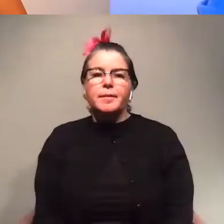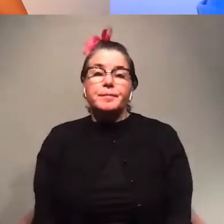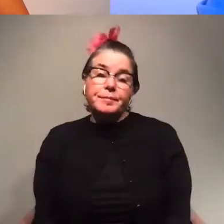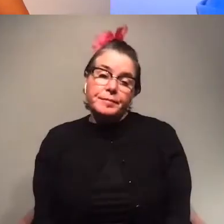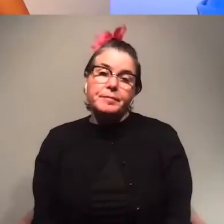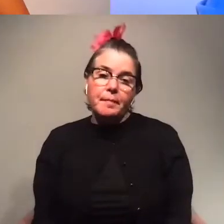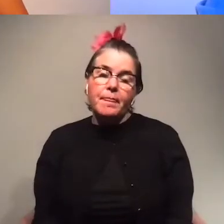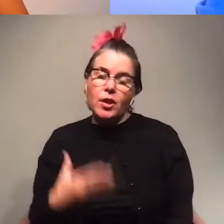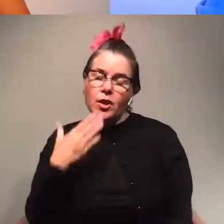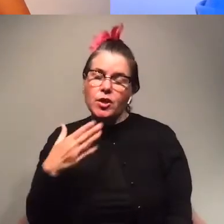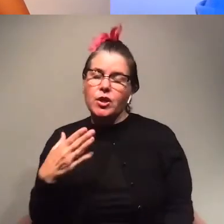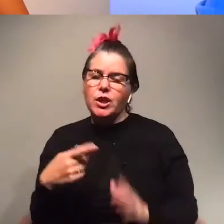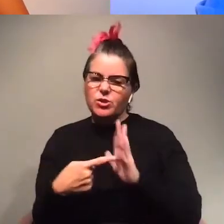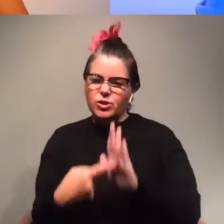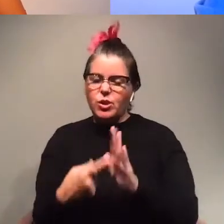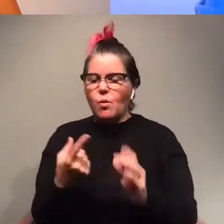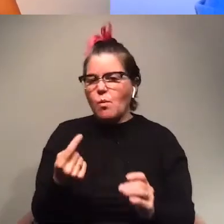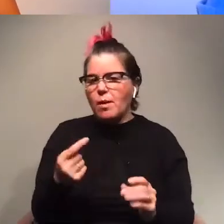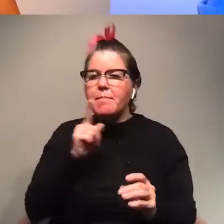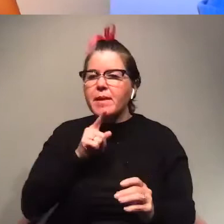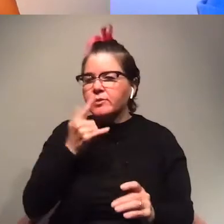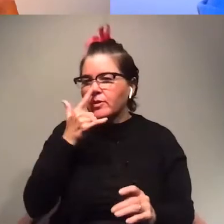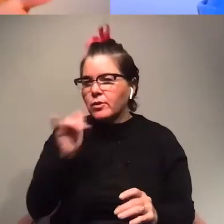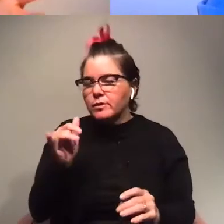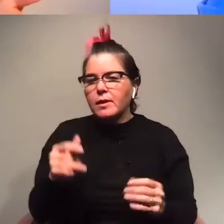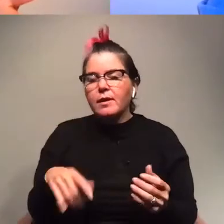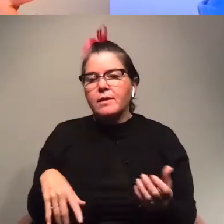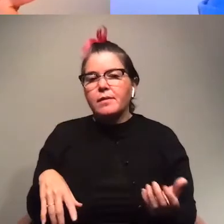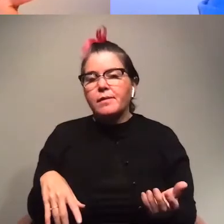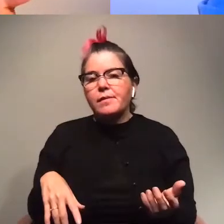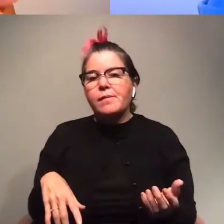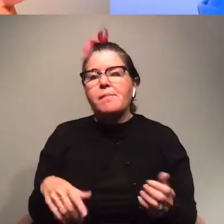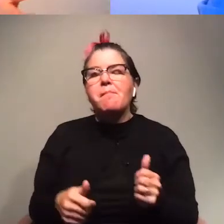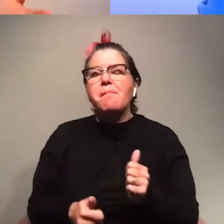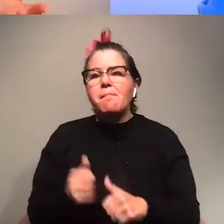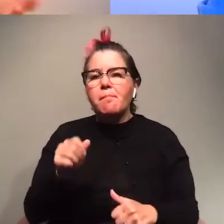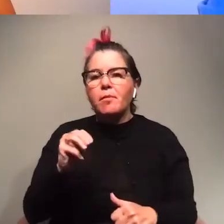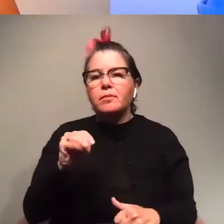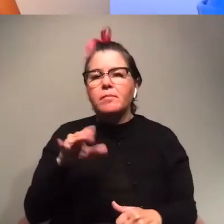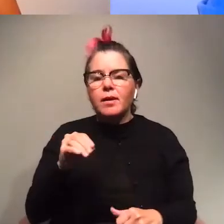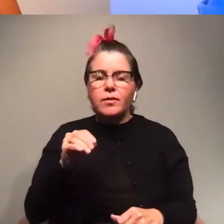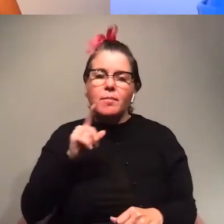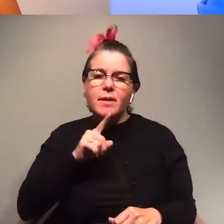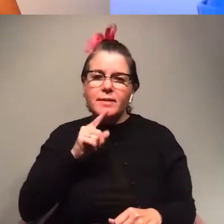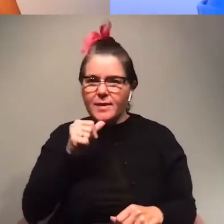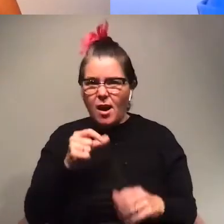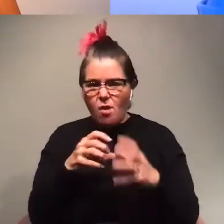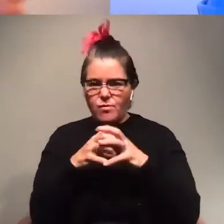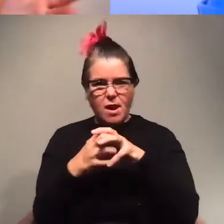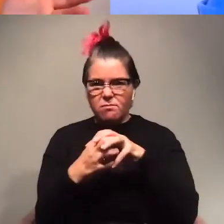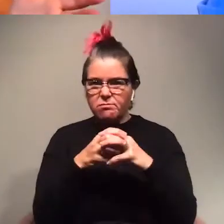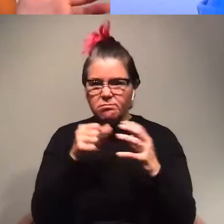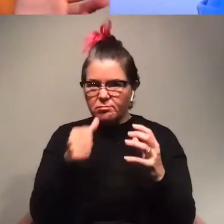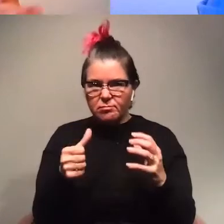and characterize what your microplastic looks like. And like most microplastics are not spherical, which is, you know, they're